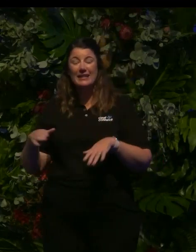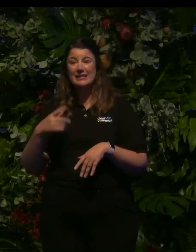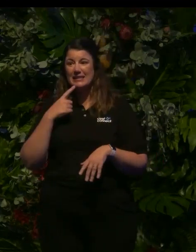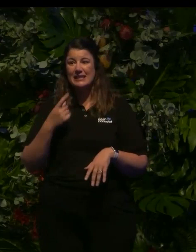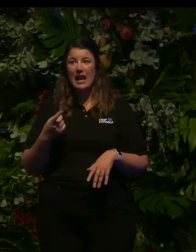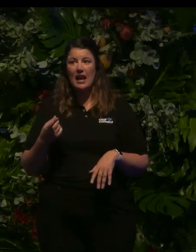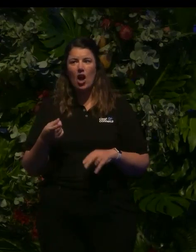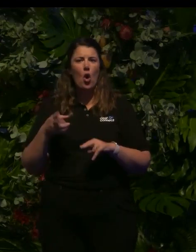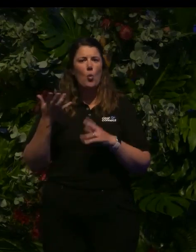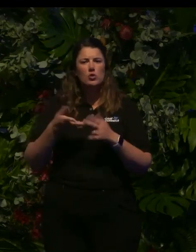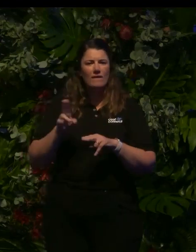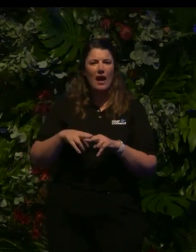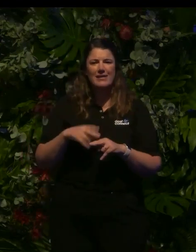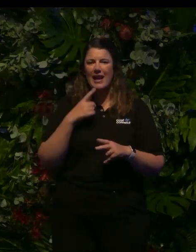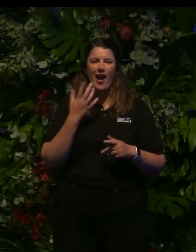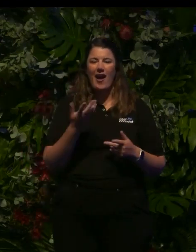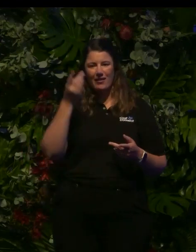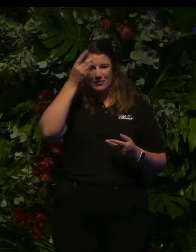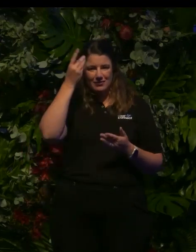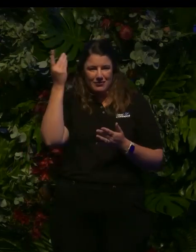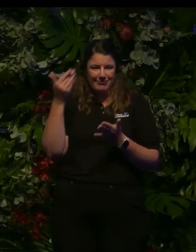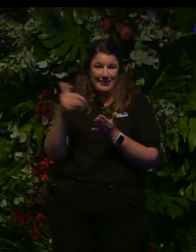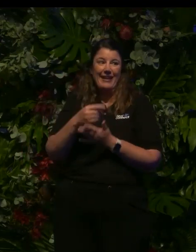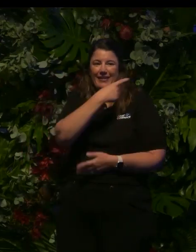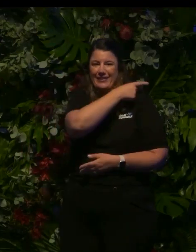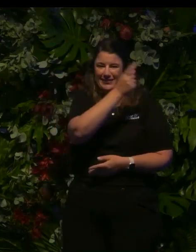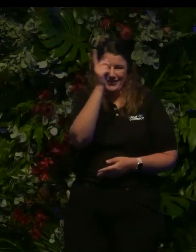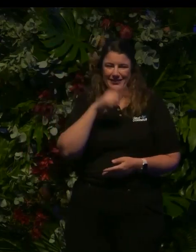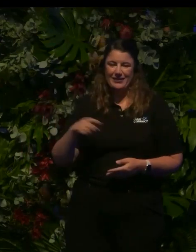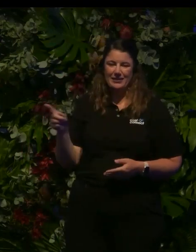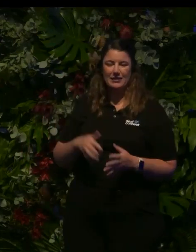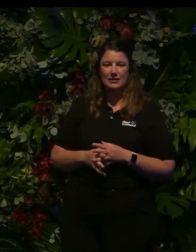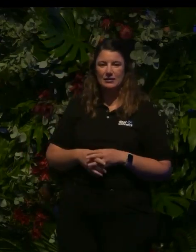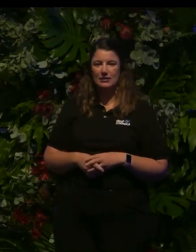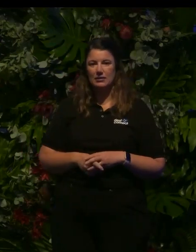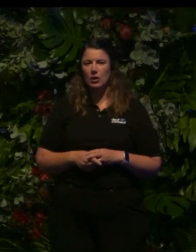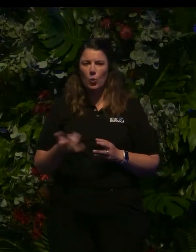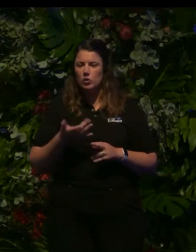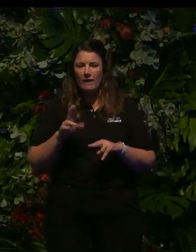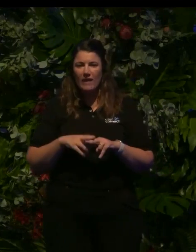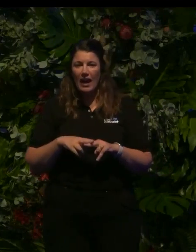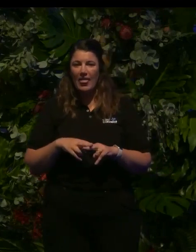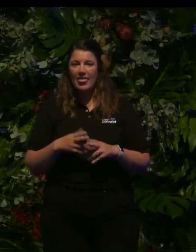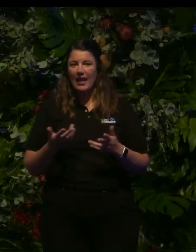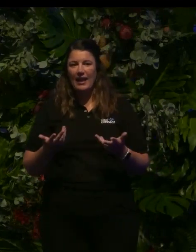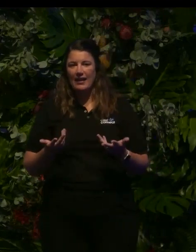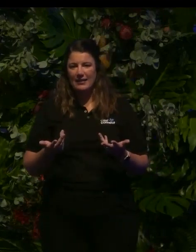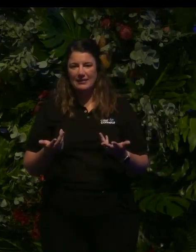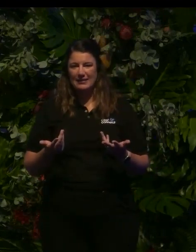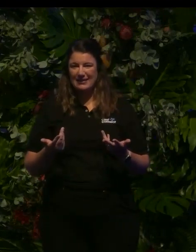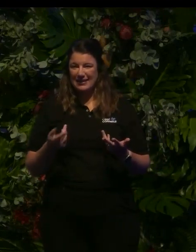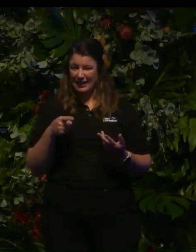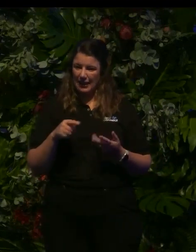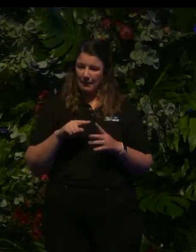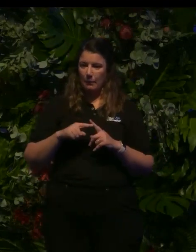mean, even here, you know, sometimes like, and where is your father? That has a